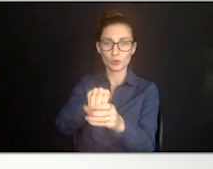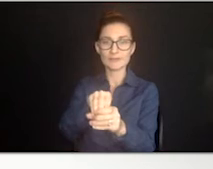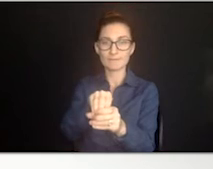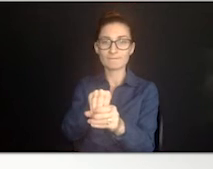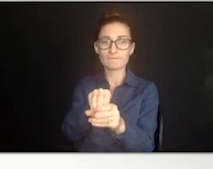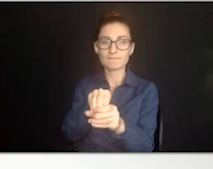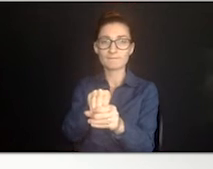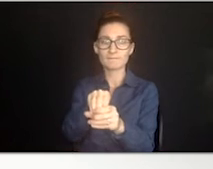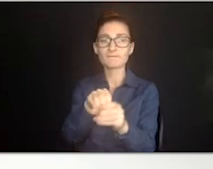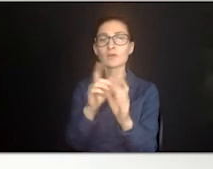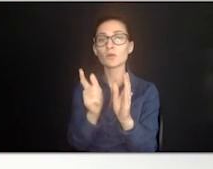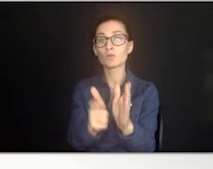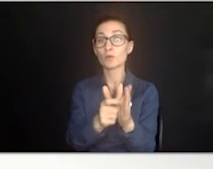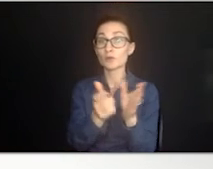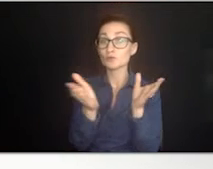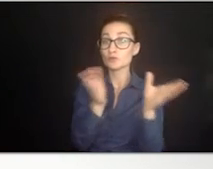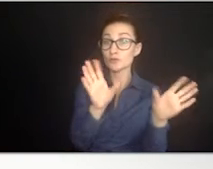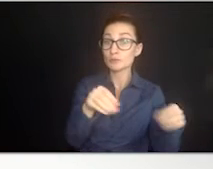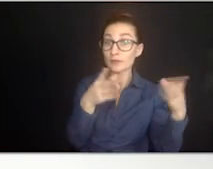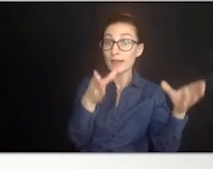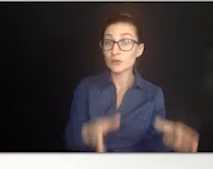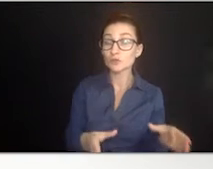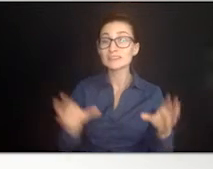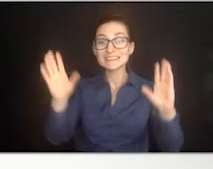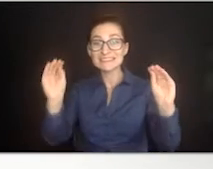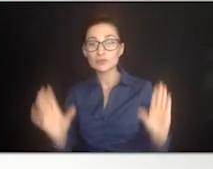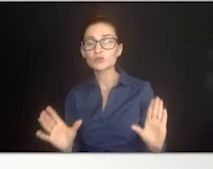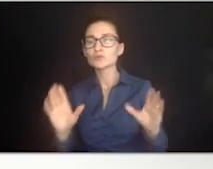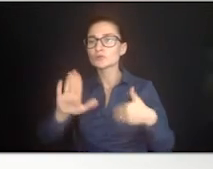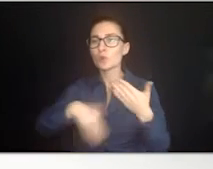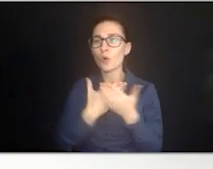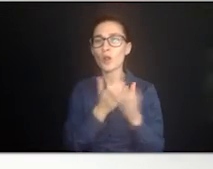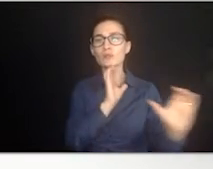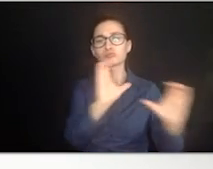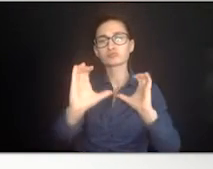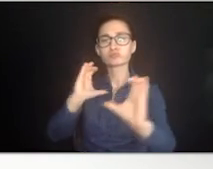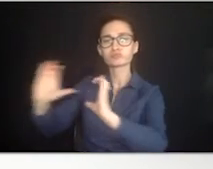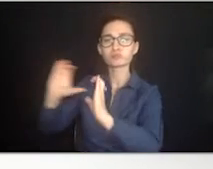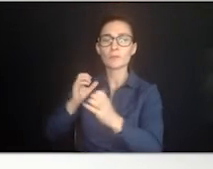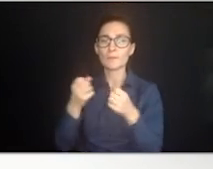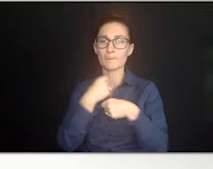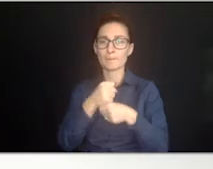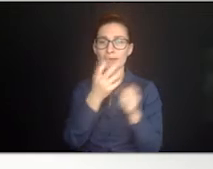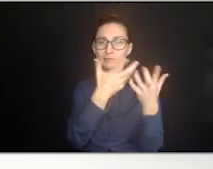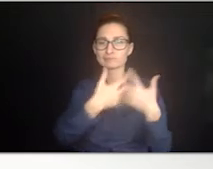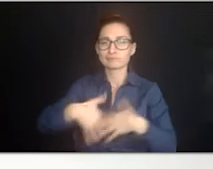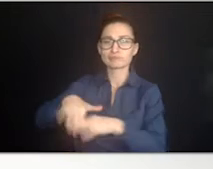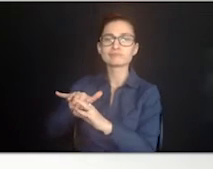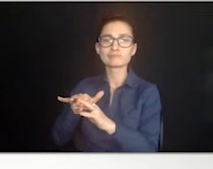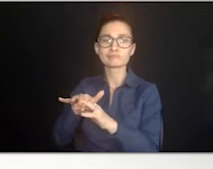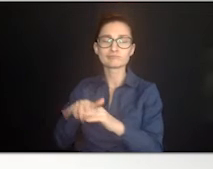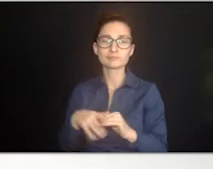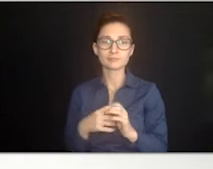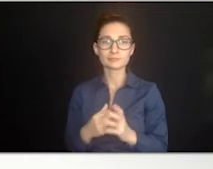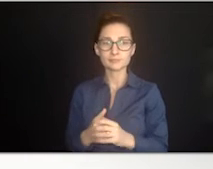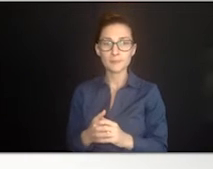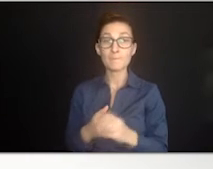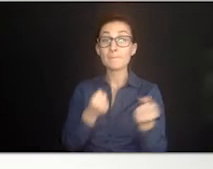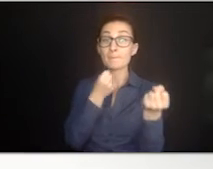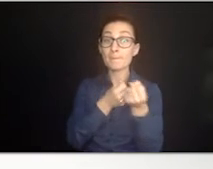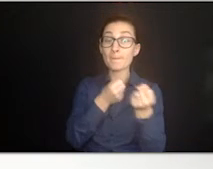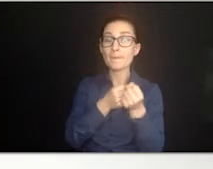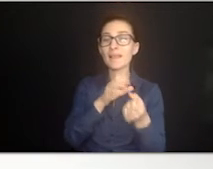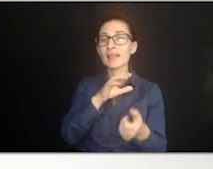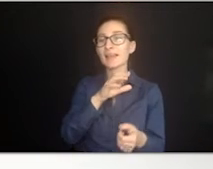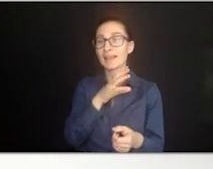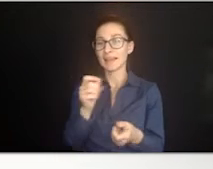individuals and service providers talking together, working together to make that happen. So it's support and adaptations within general